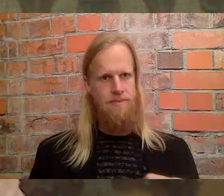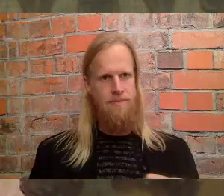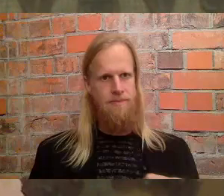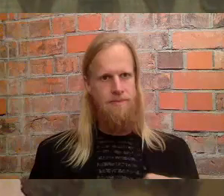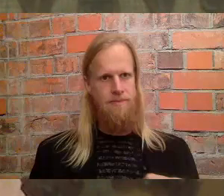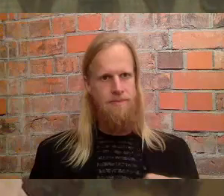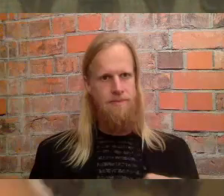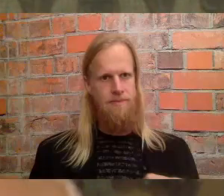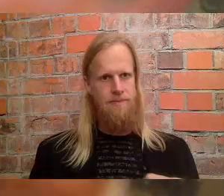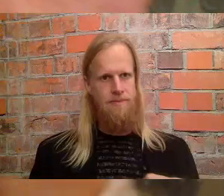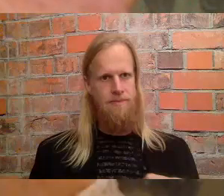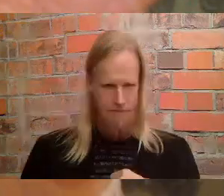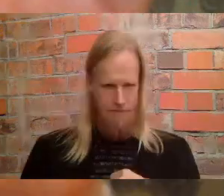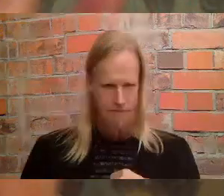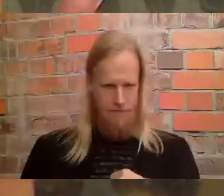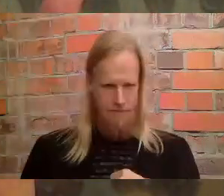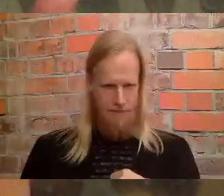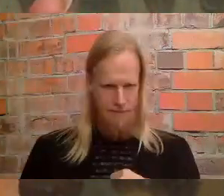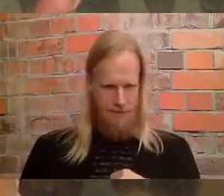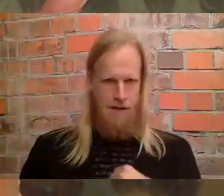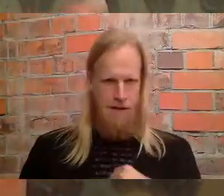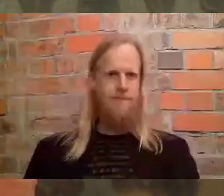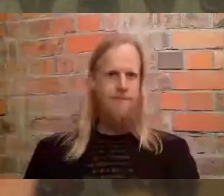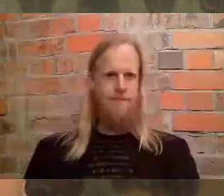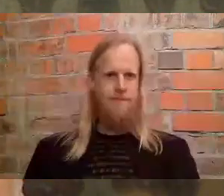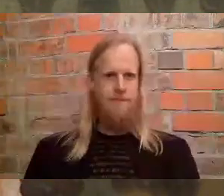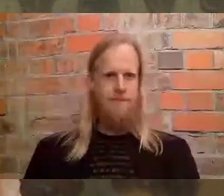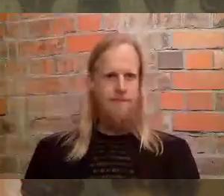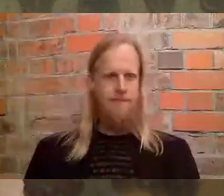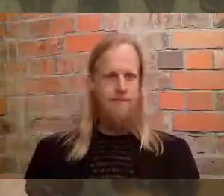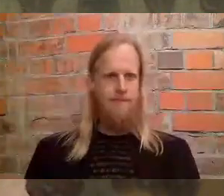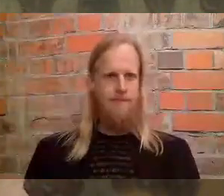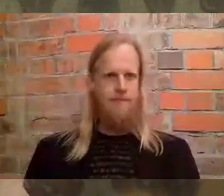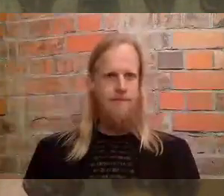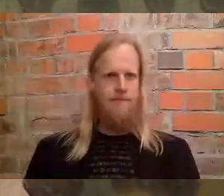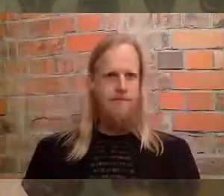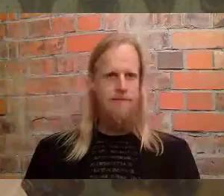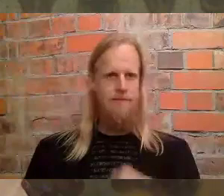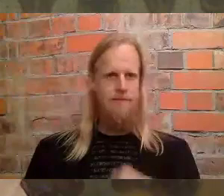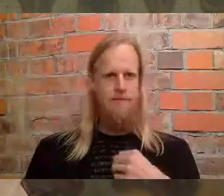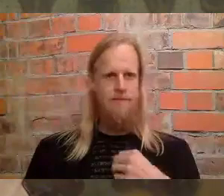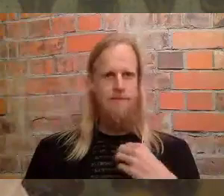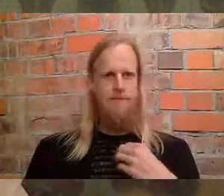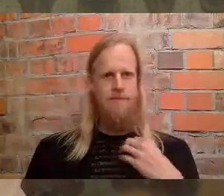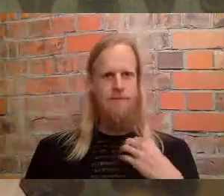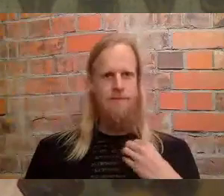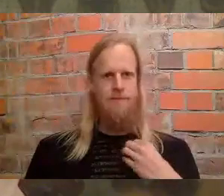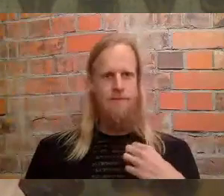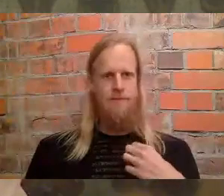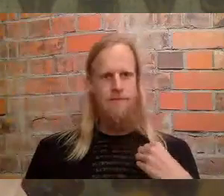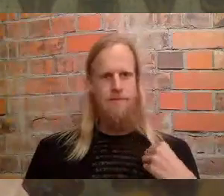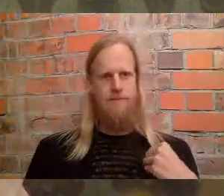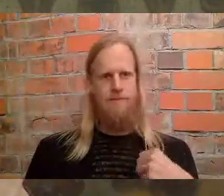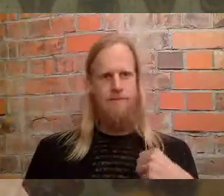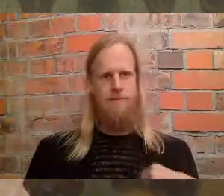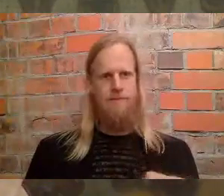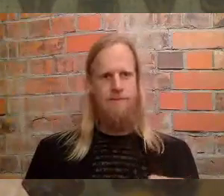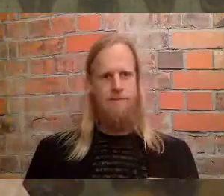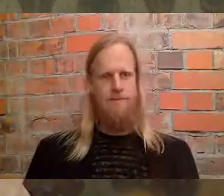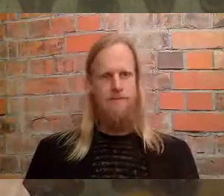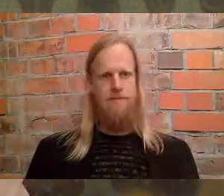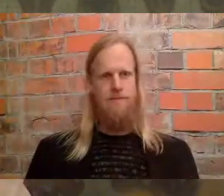done for today. I'm done for the weekend. I'm done this week. And then we come back and say, okay, here we go.